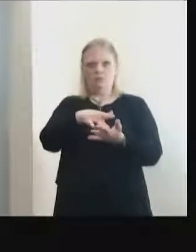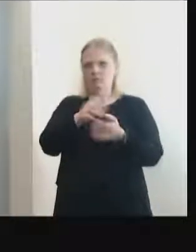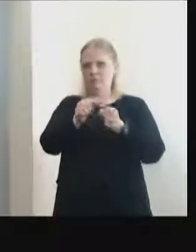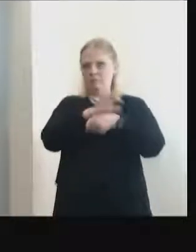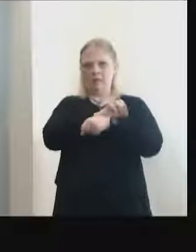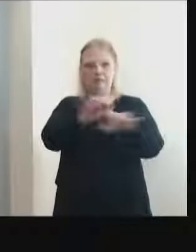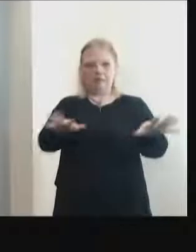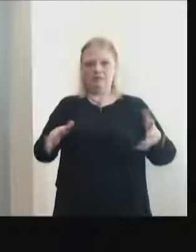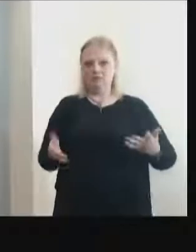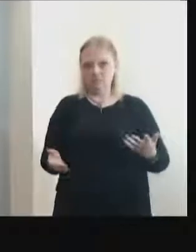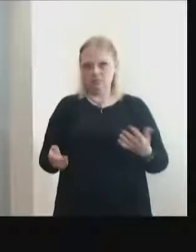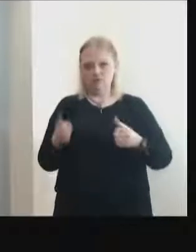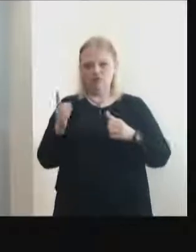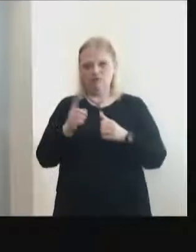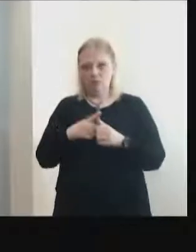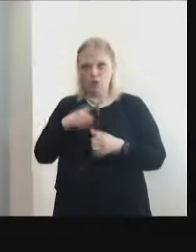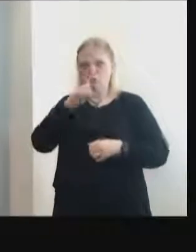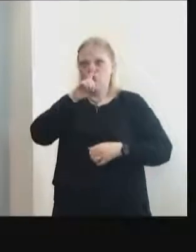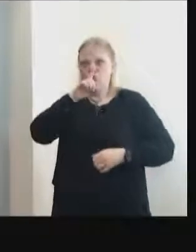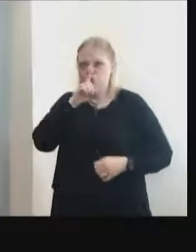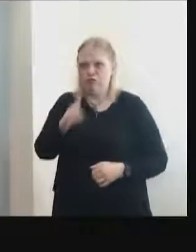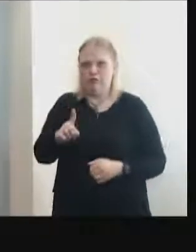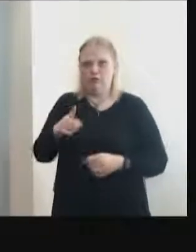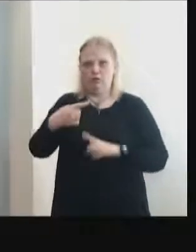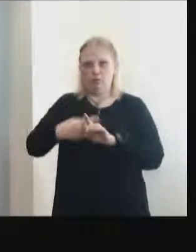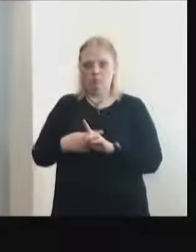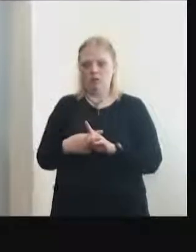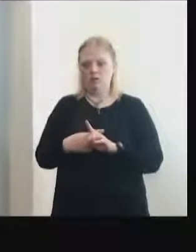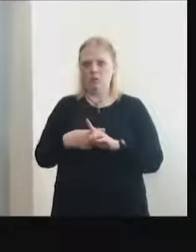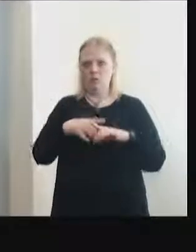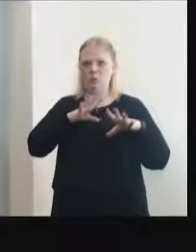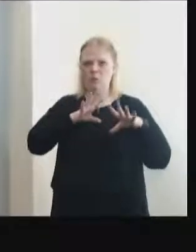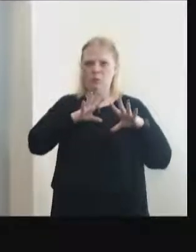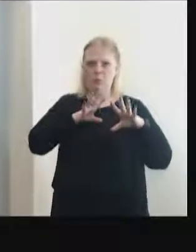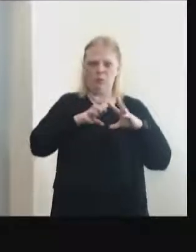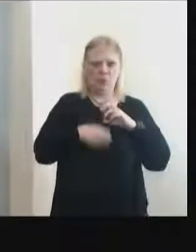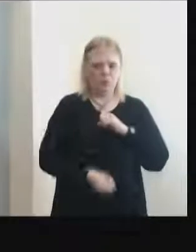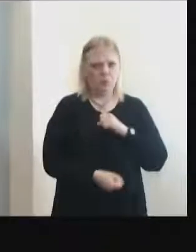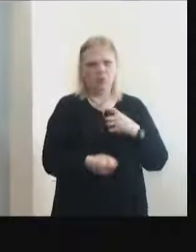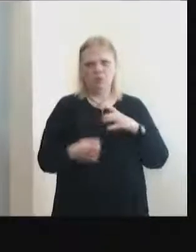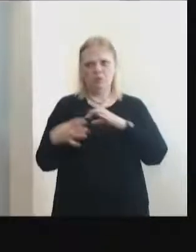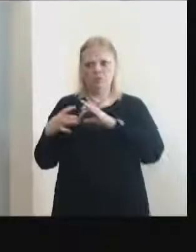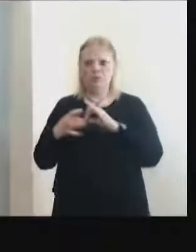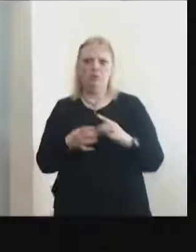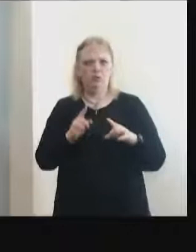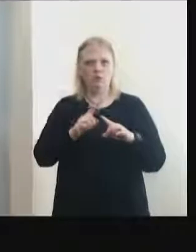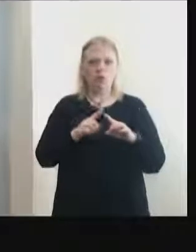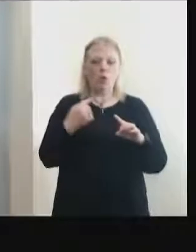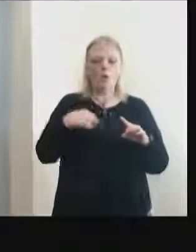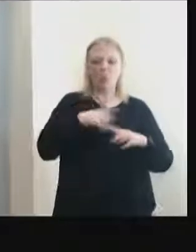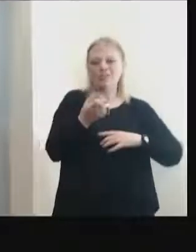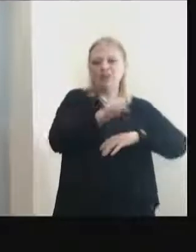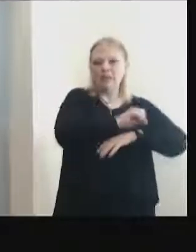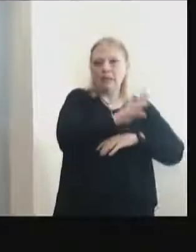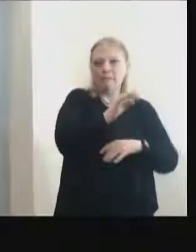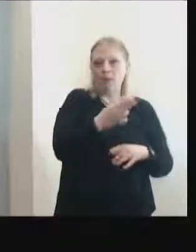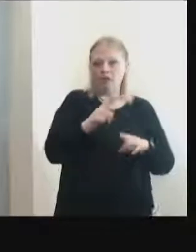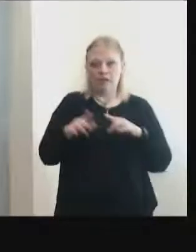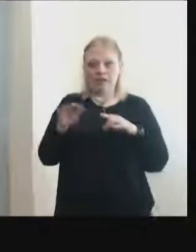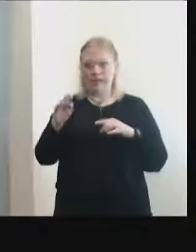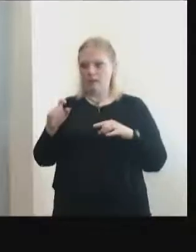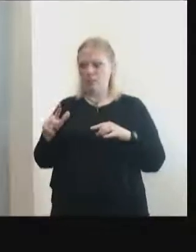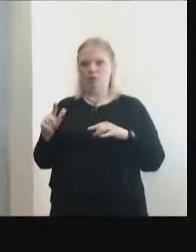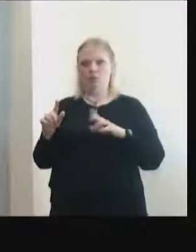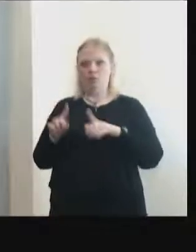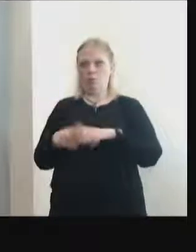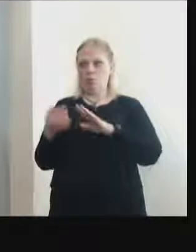the first real month in which we felt the pain associated with it, even though we had been shut down in March. We were starting to see tremendous deaths